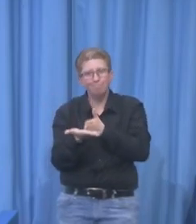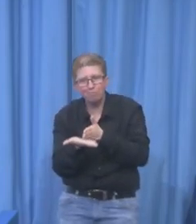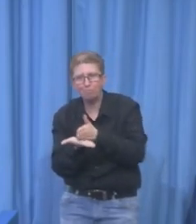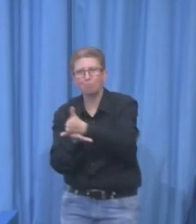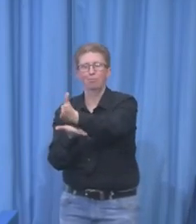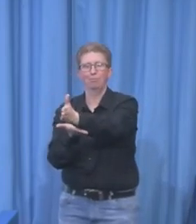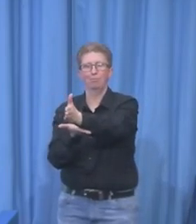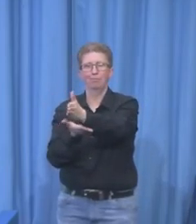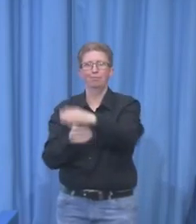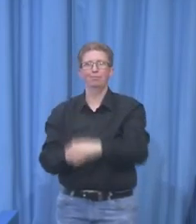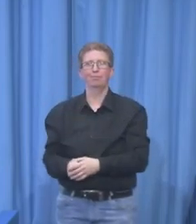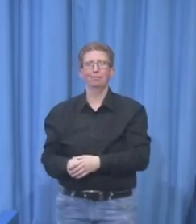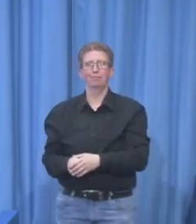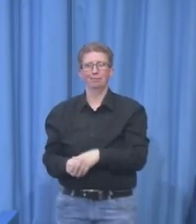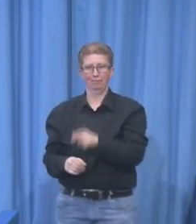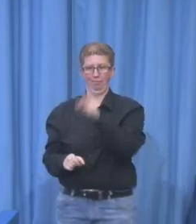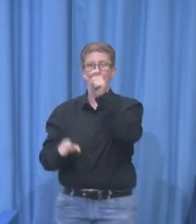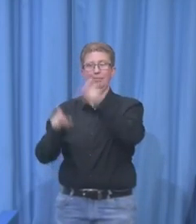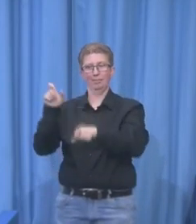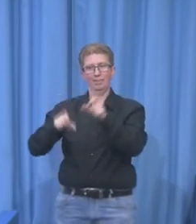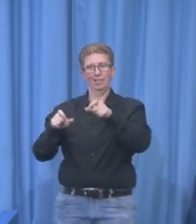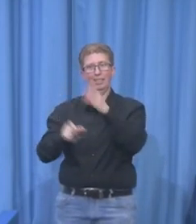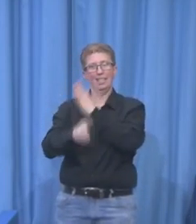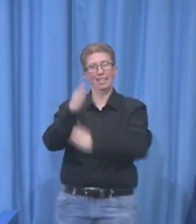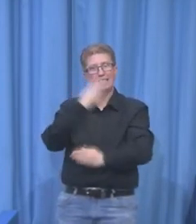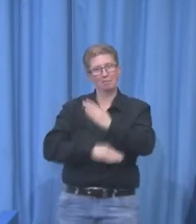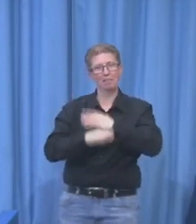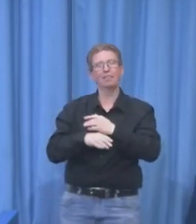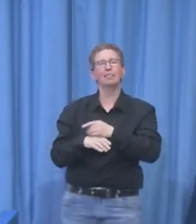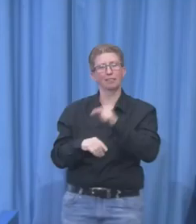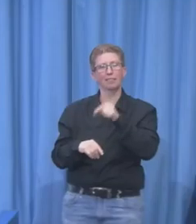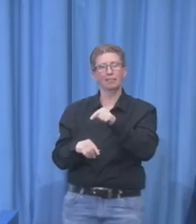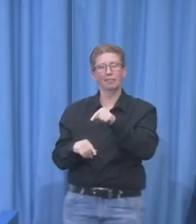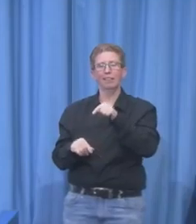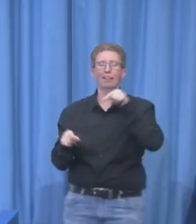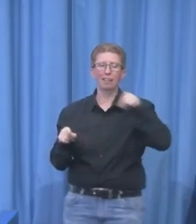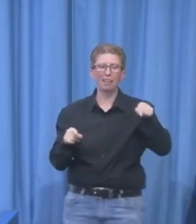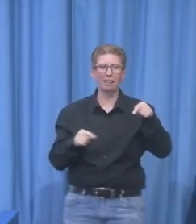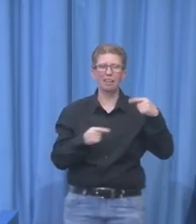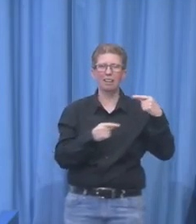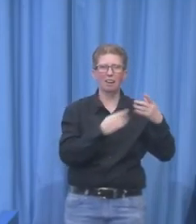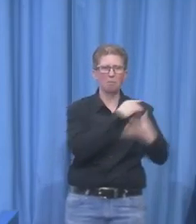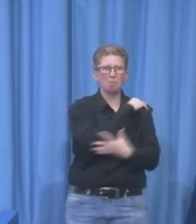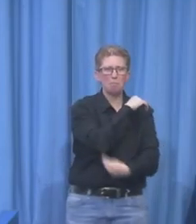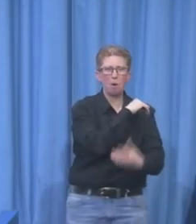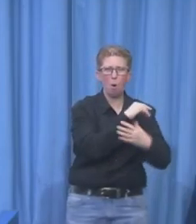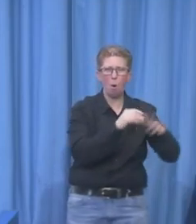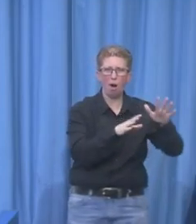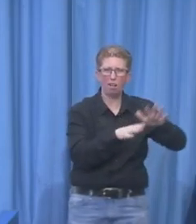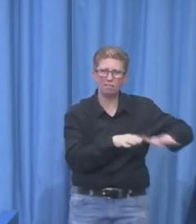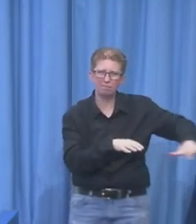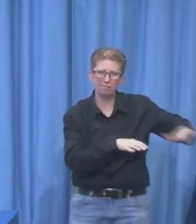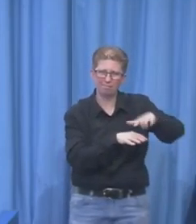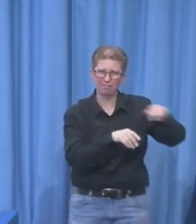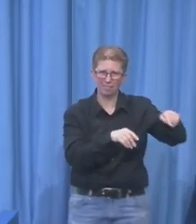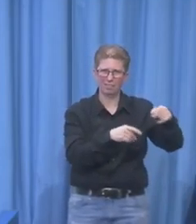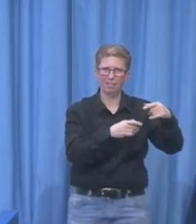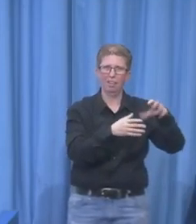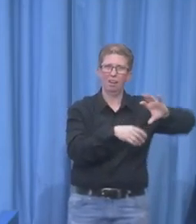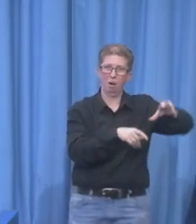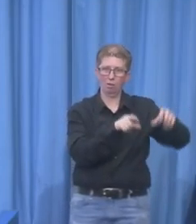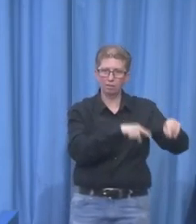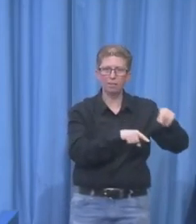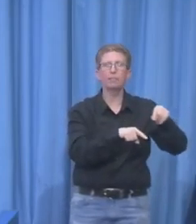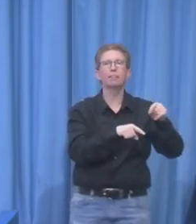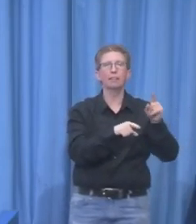better life in the underprivileged world. And we've noticed that stigma against disability is a huge thing in